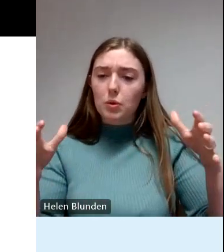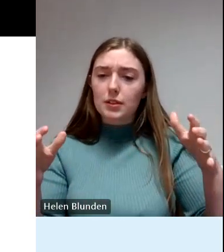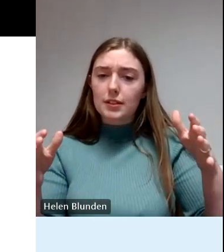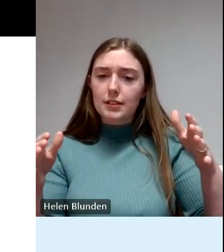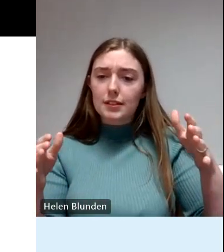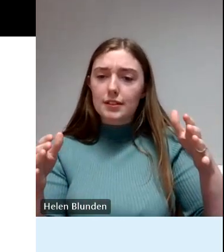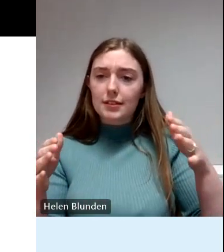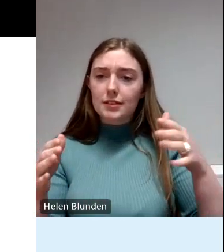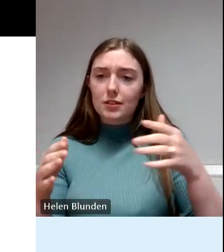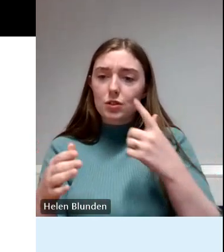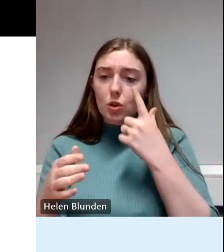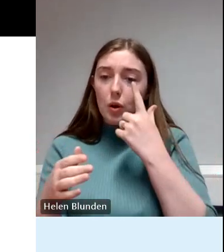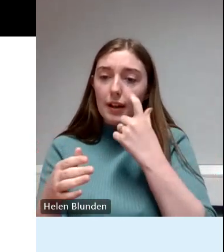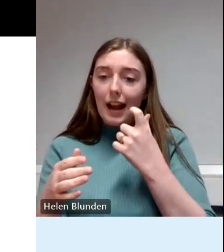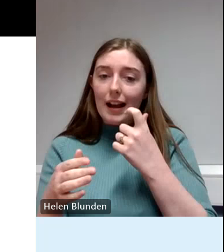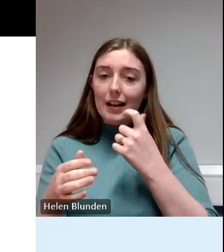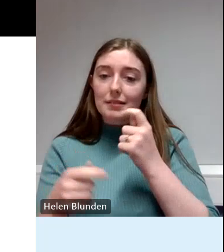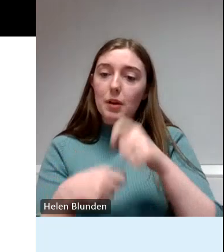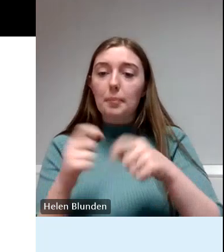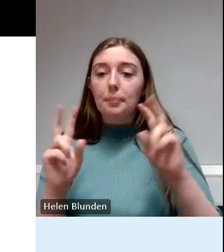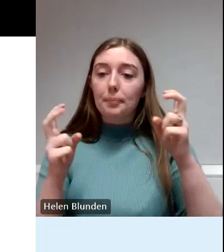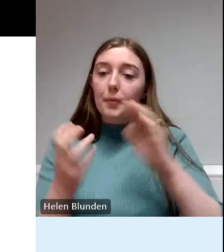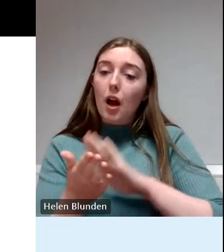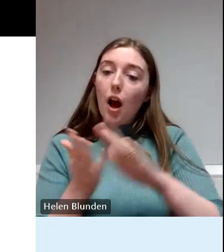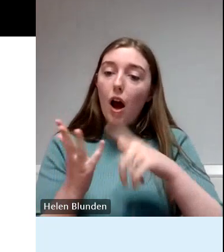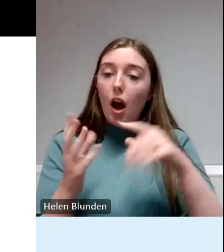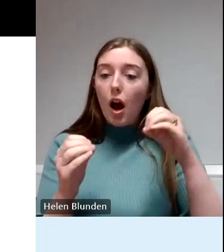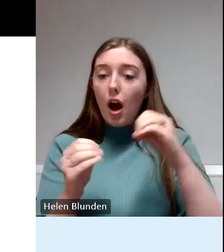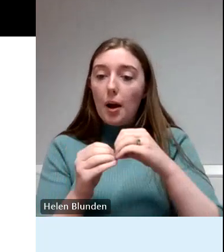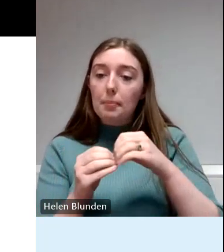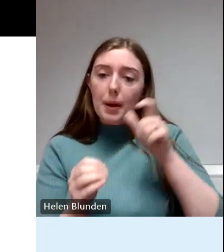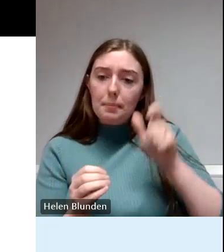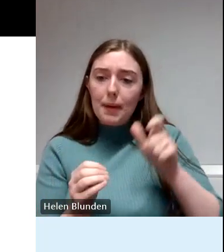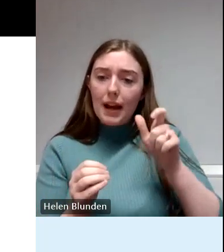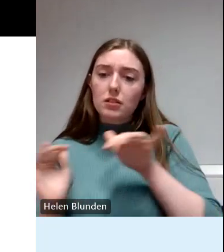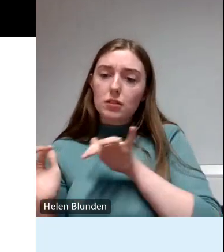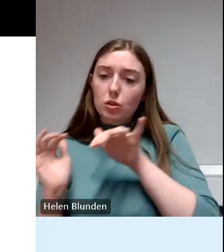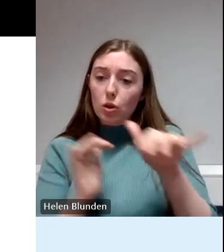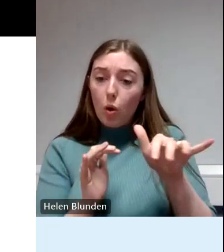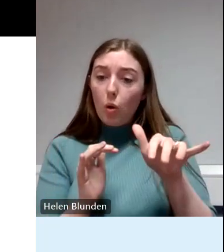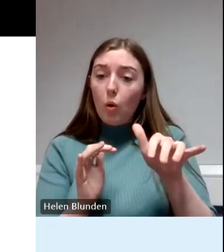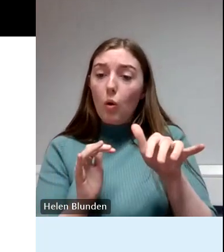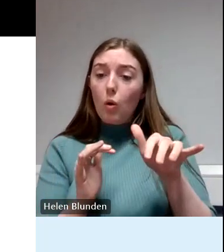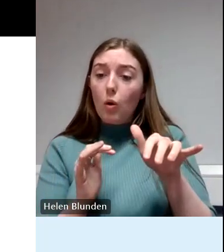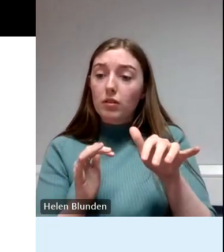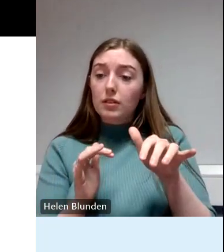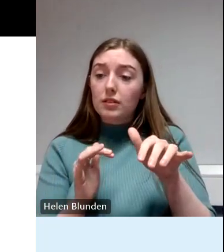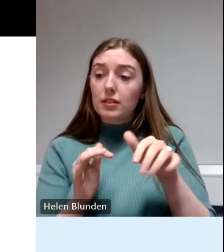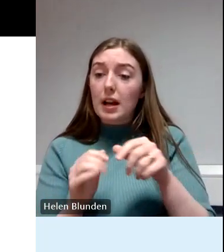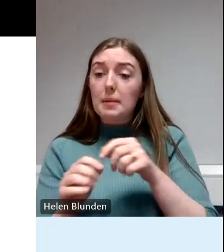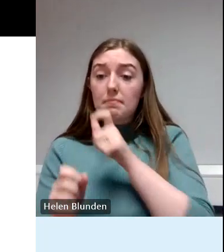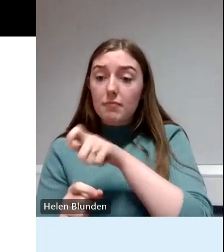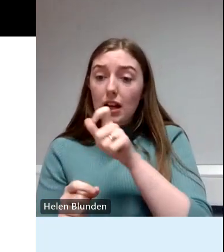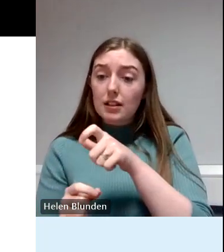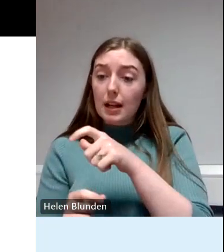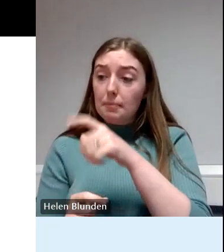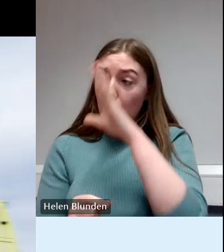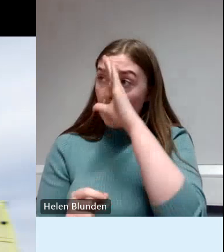more of a sort of hub, and so that patients can be signposted without having to go to other